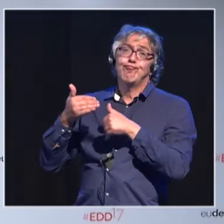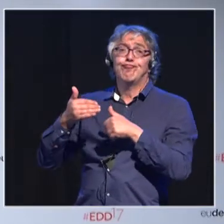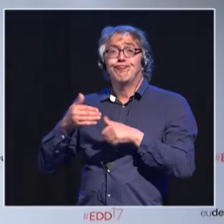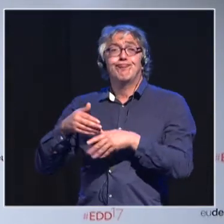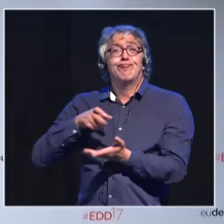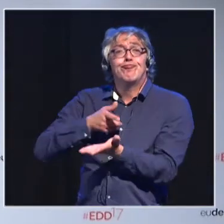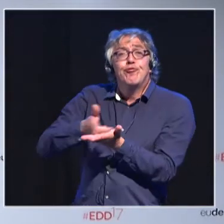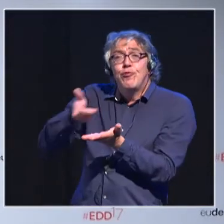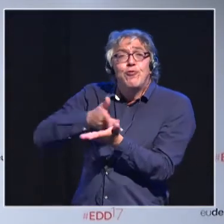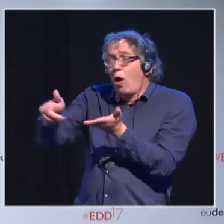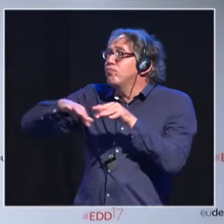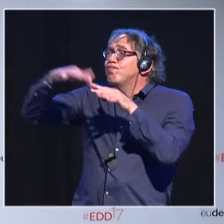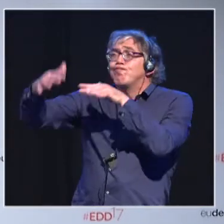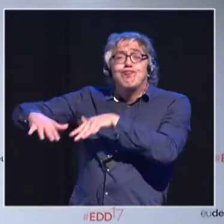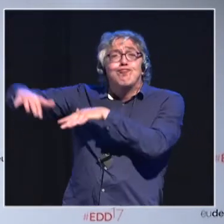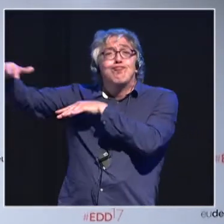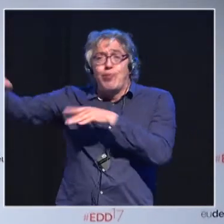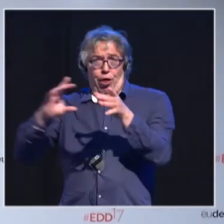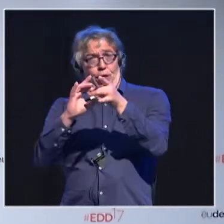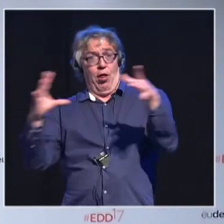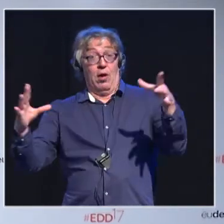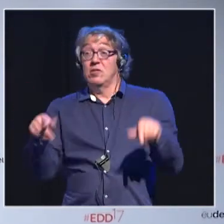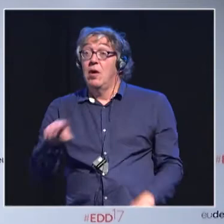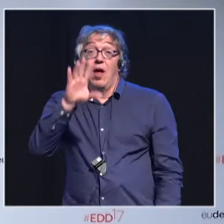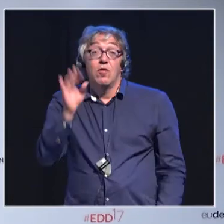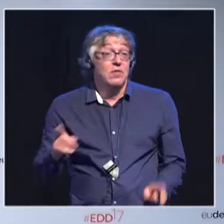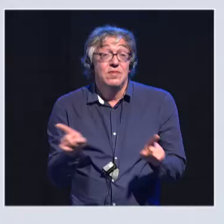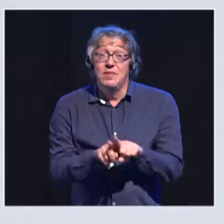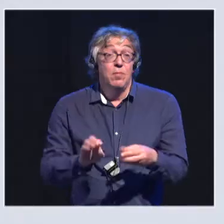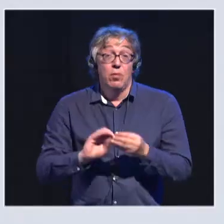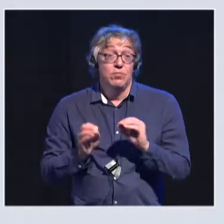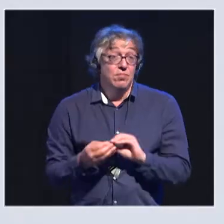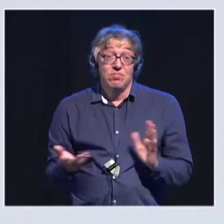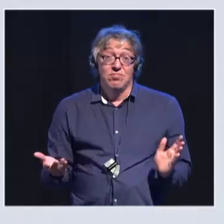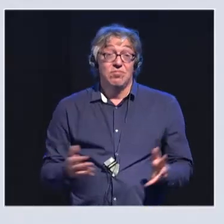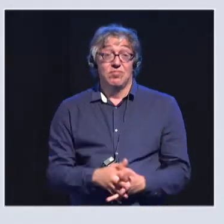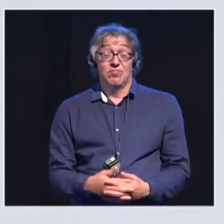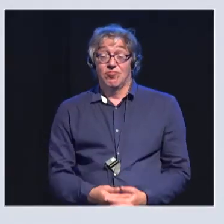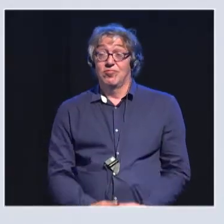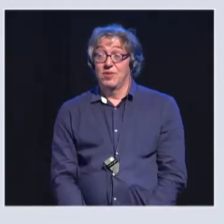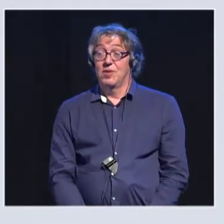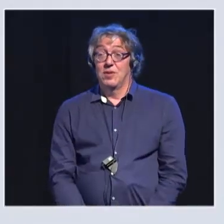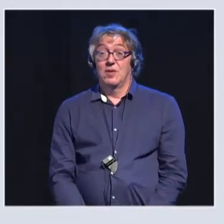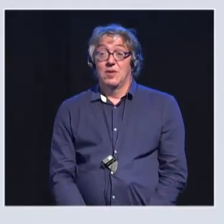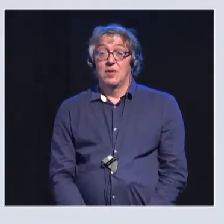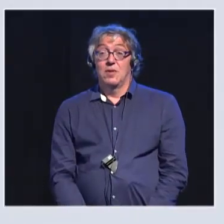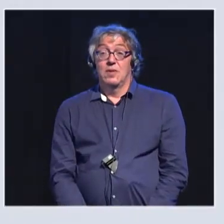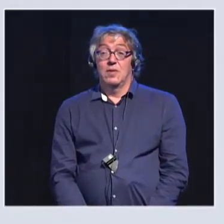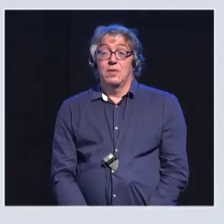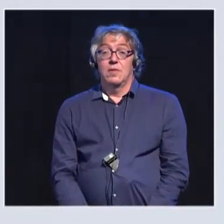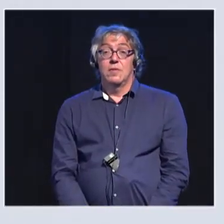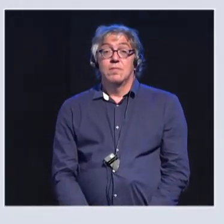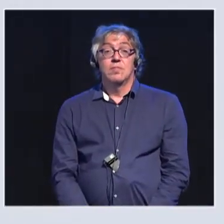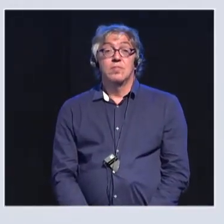Yeah, those problems they are deep in African continent. But generally speaking, I'm looking forward,